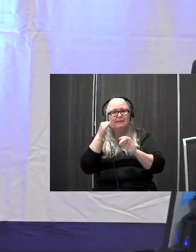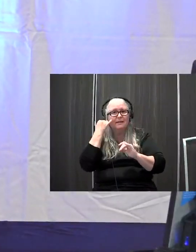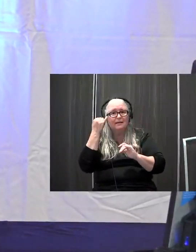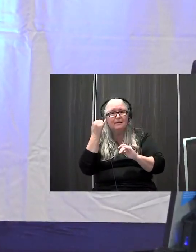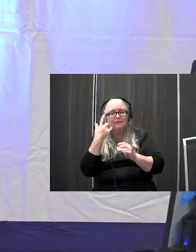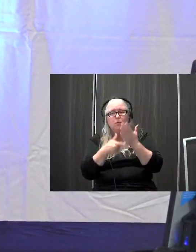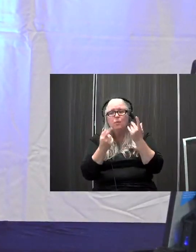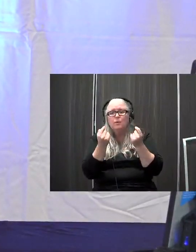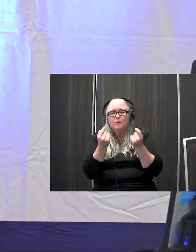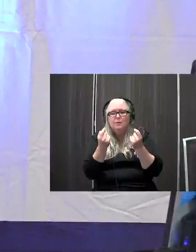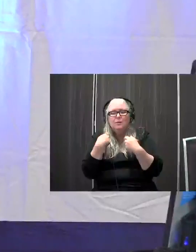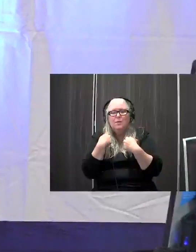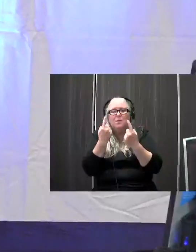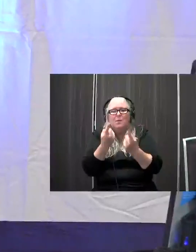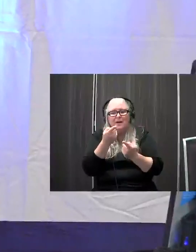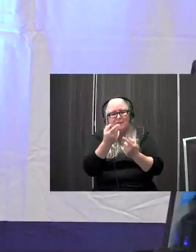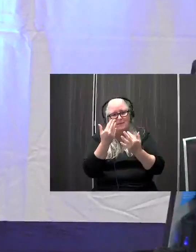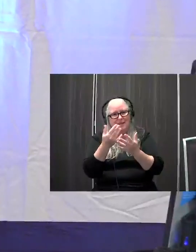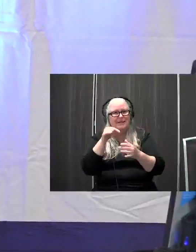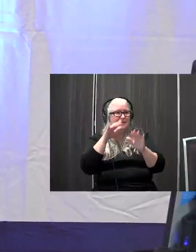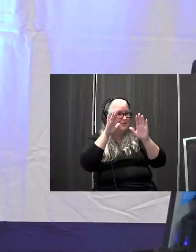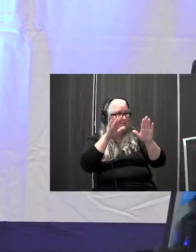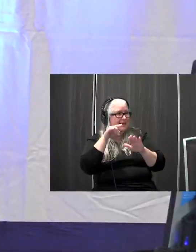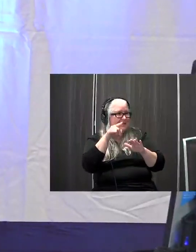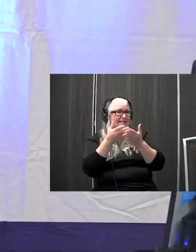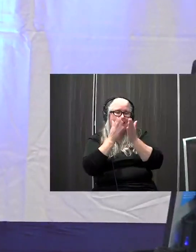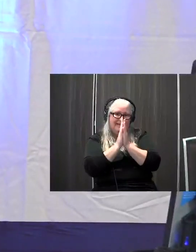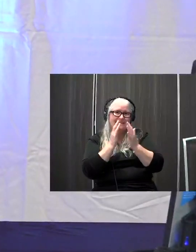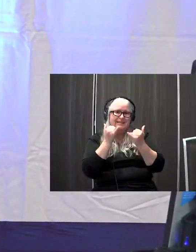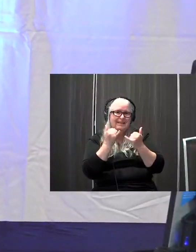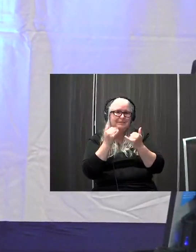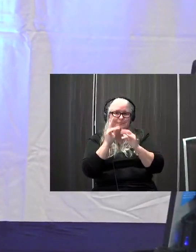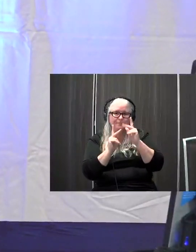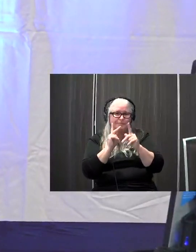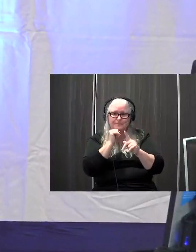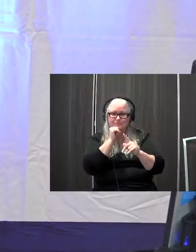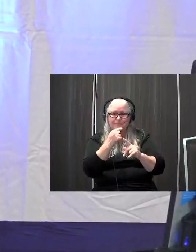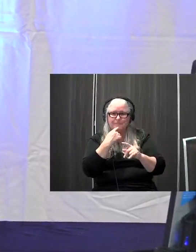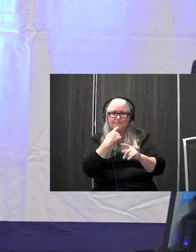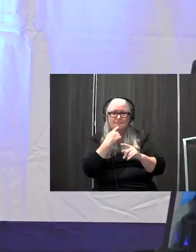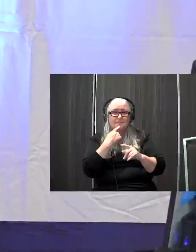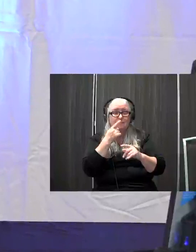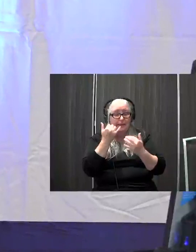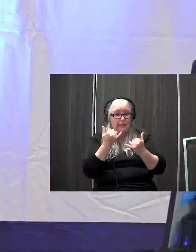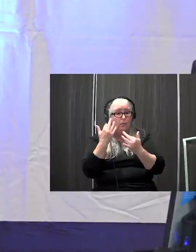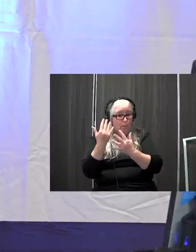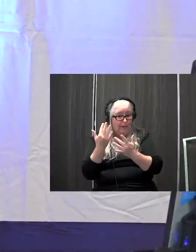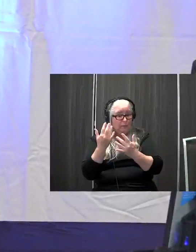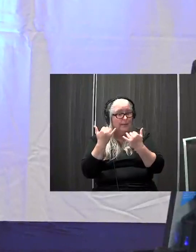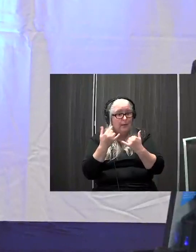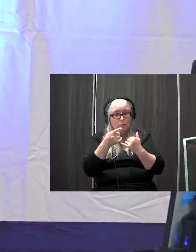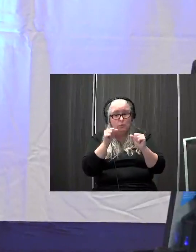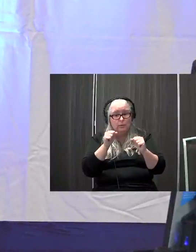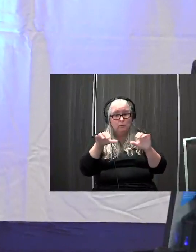waiting. And it's great that he asks now. But like you said, usually people don't at first. So you're going to say, it's going to be a wait. Right now you can do this or this.